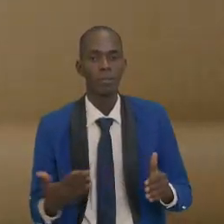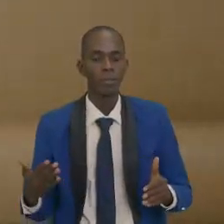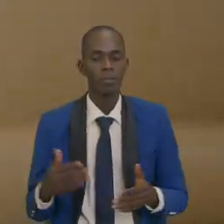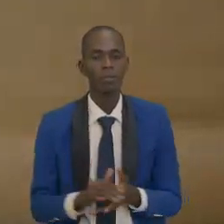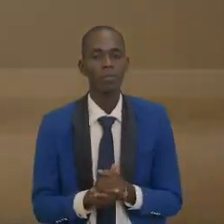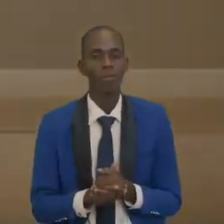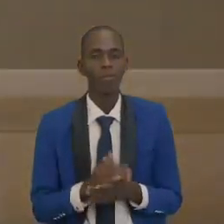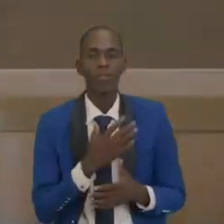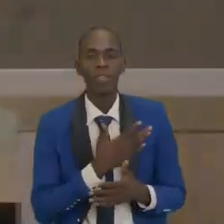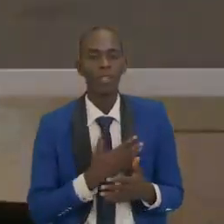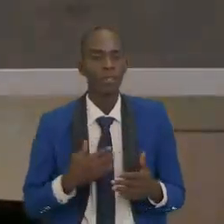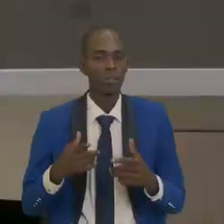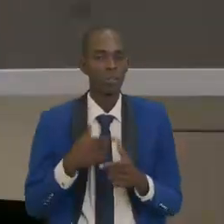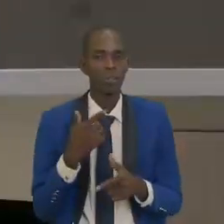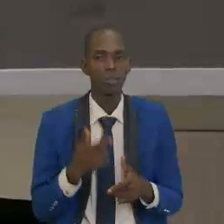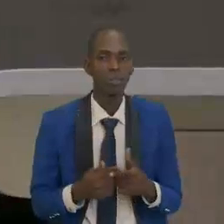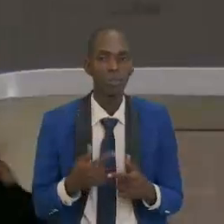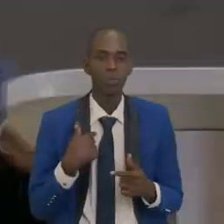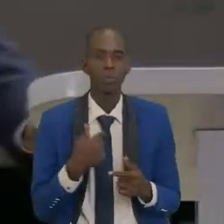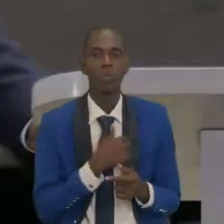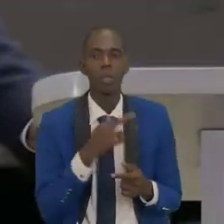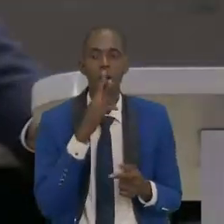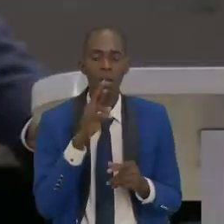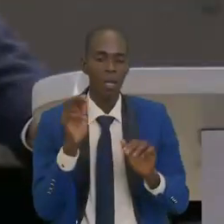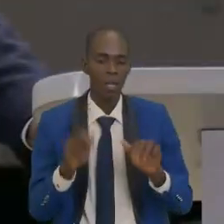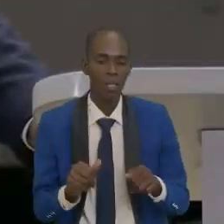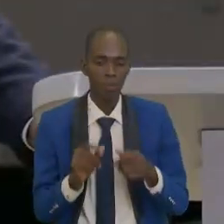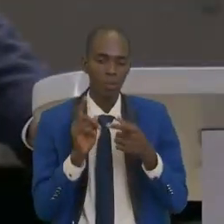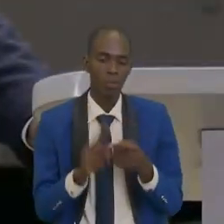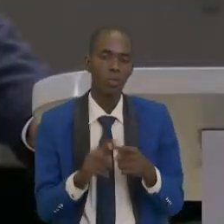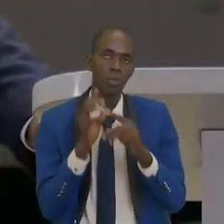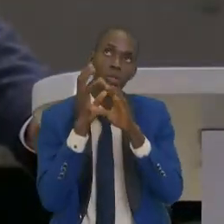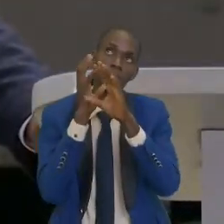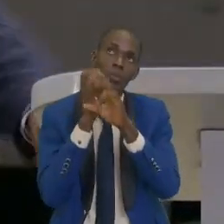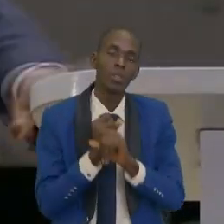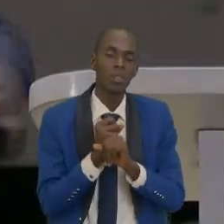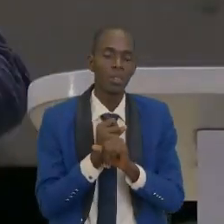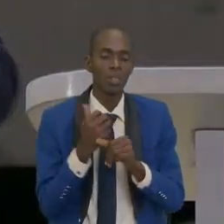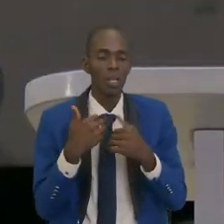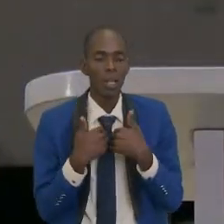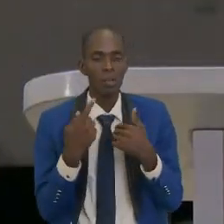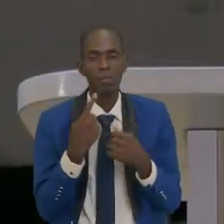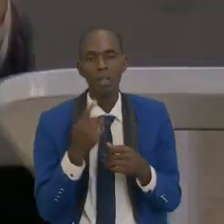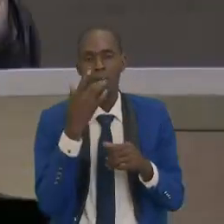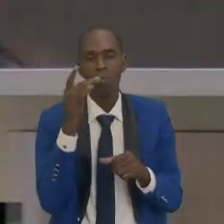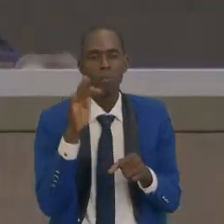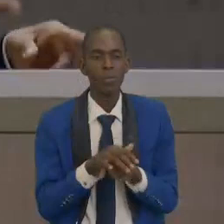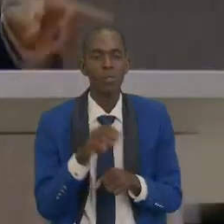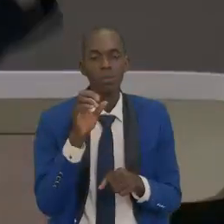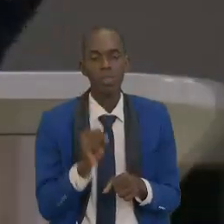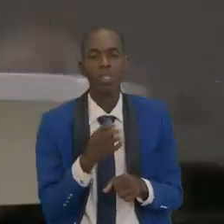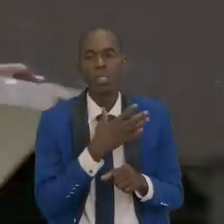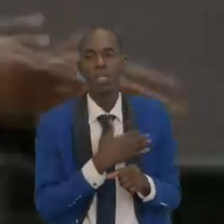and then we're able to obtain the promises and then